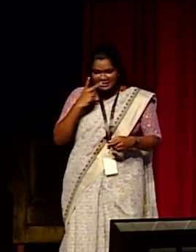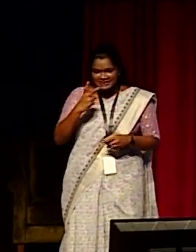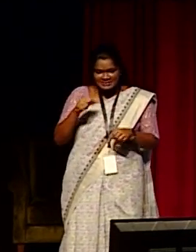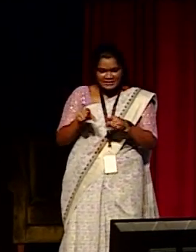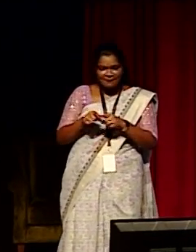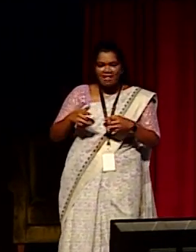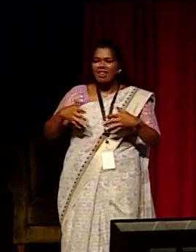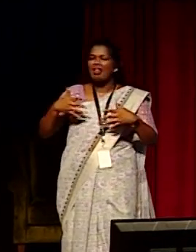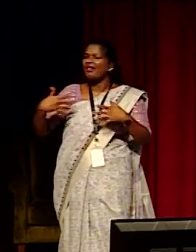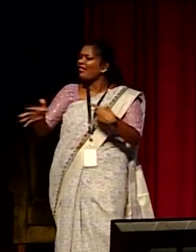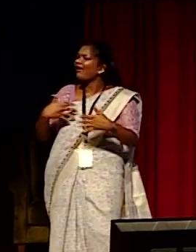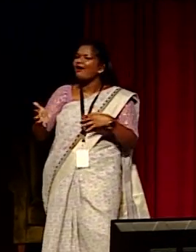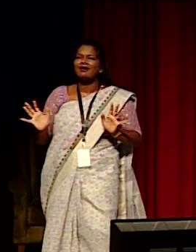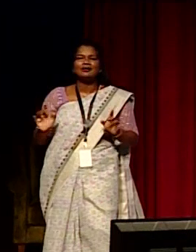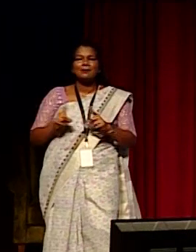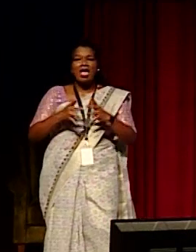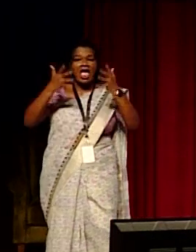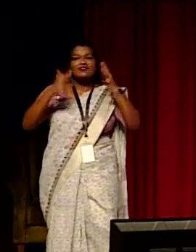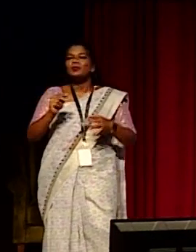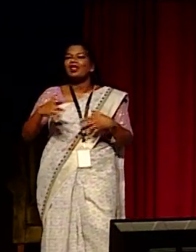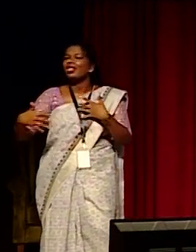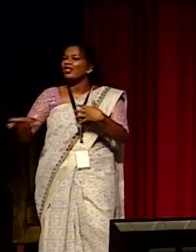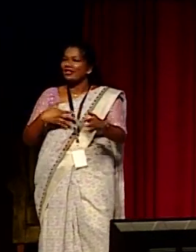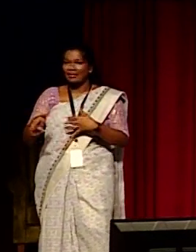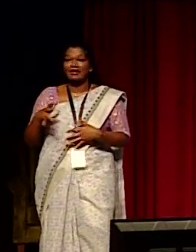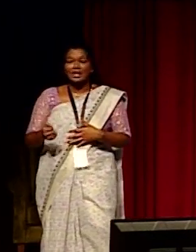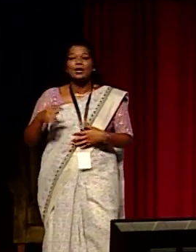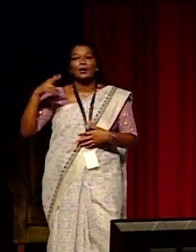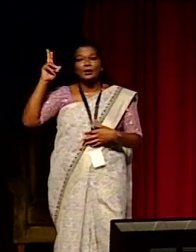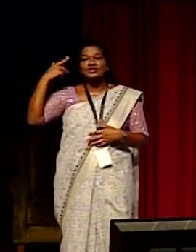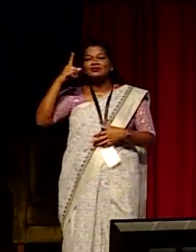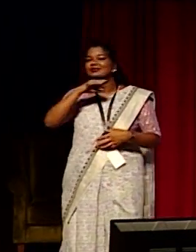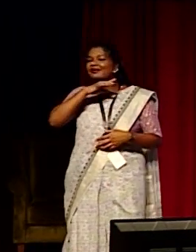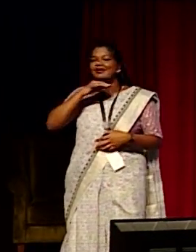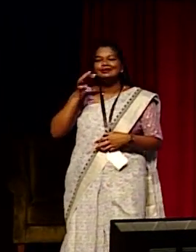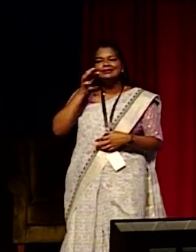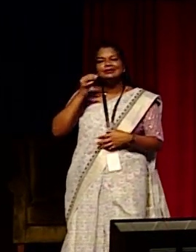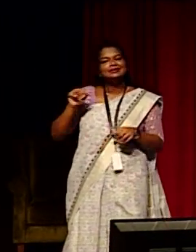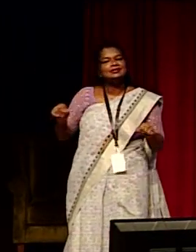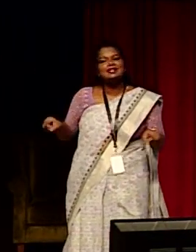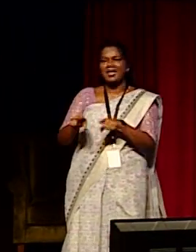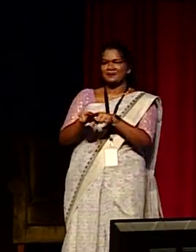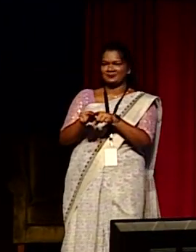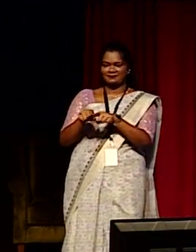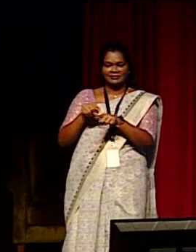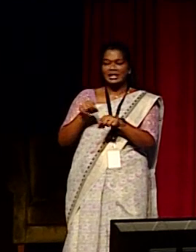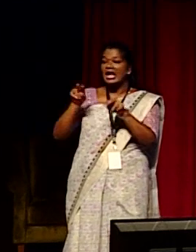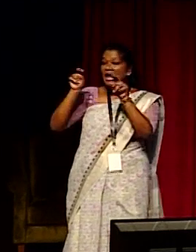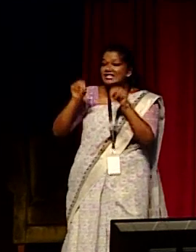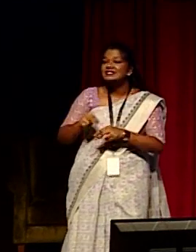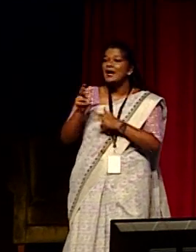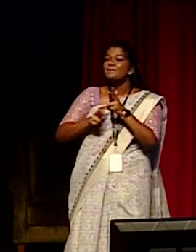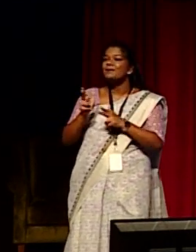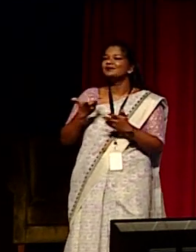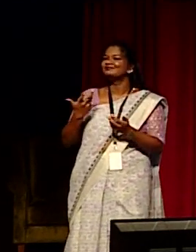it's so lifelike. And because it is skin-colored, it obviates the need of a cosmetic